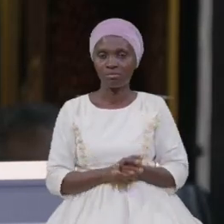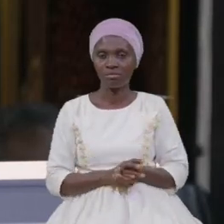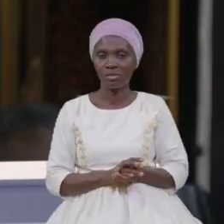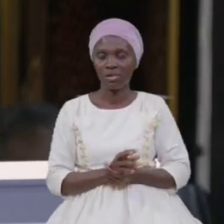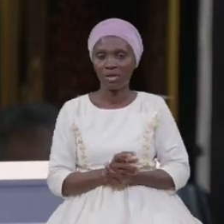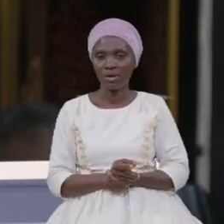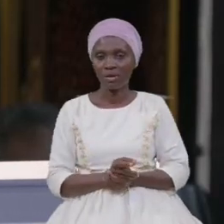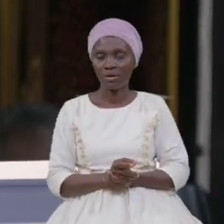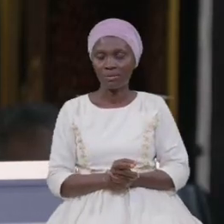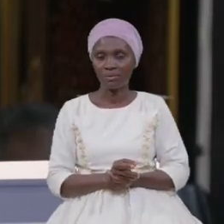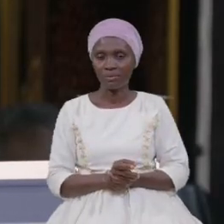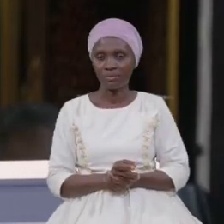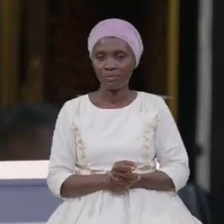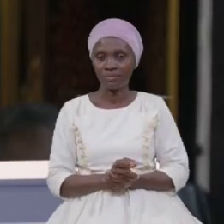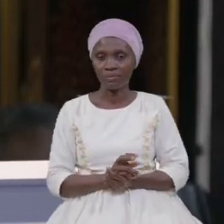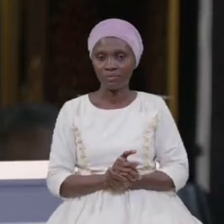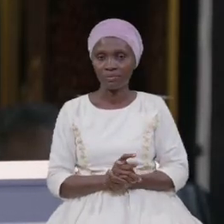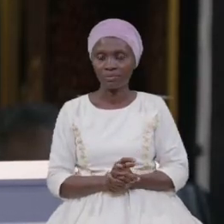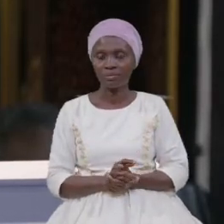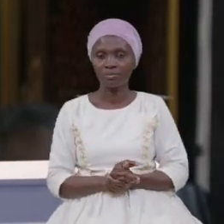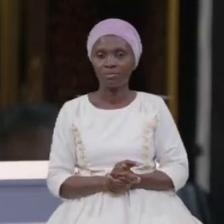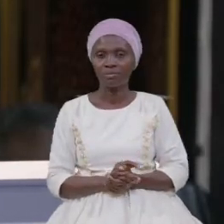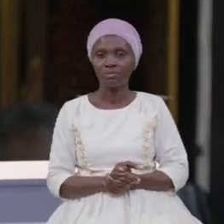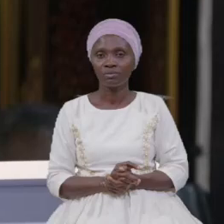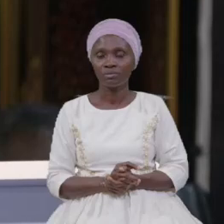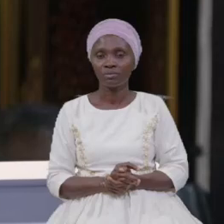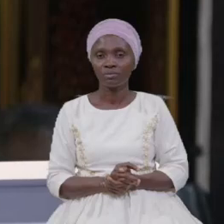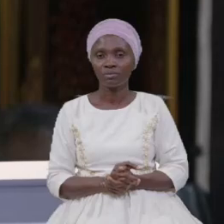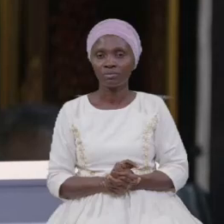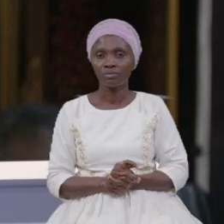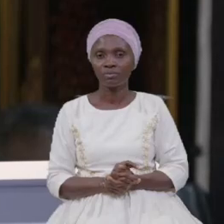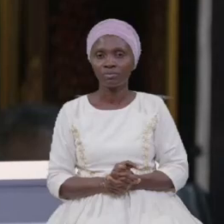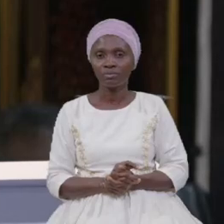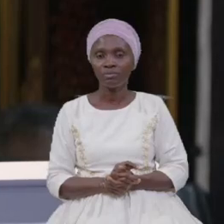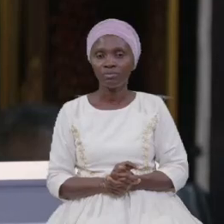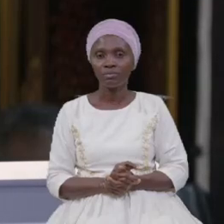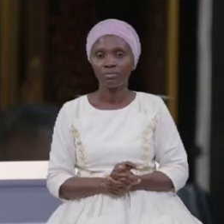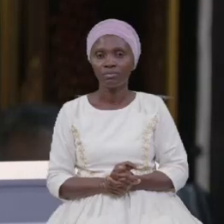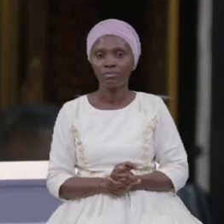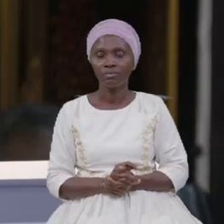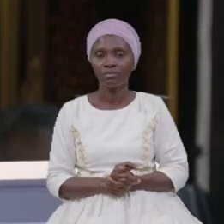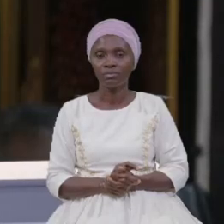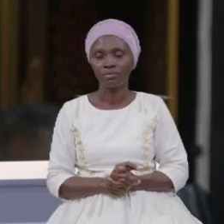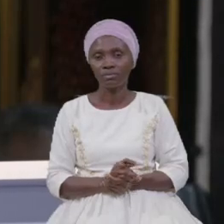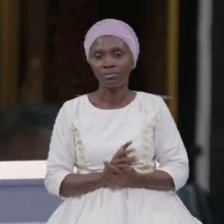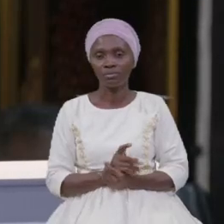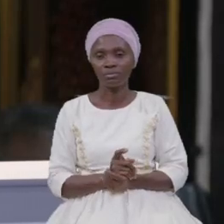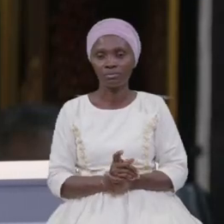Let others move ahead with what they are doing so we can, you know, wrap everything